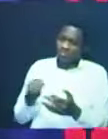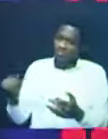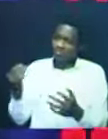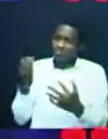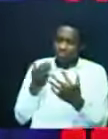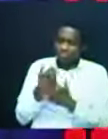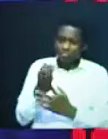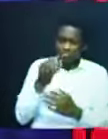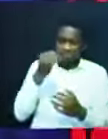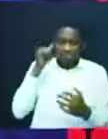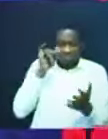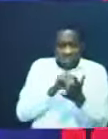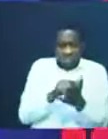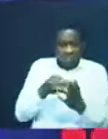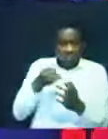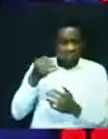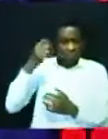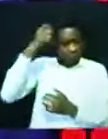wisdom it